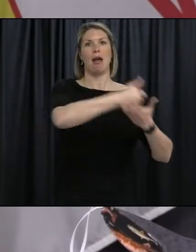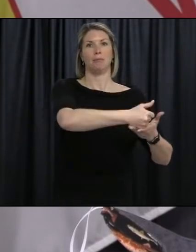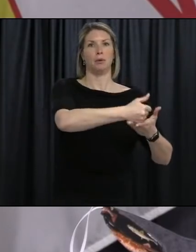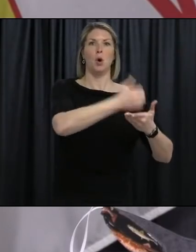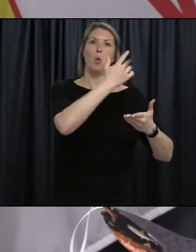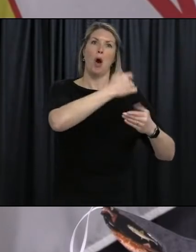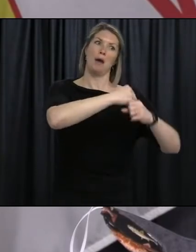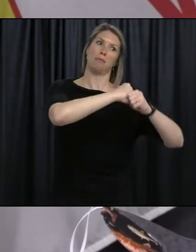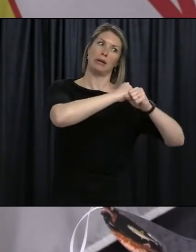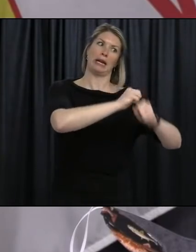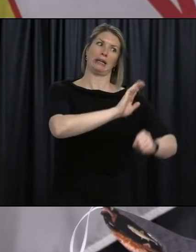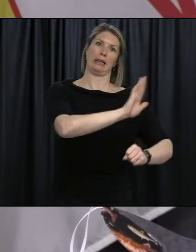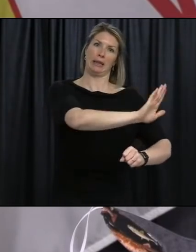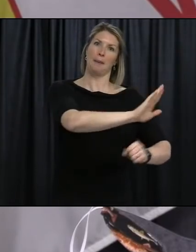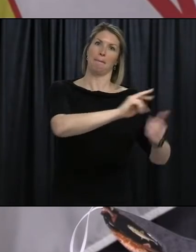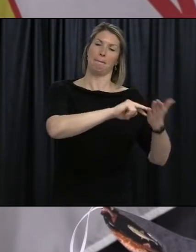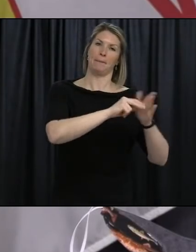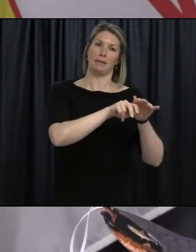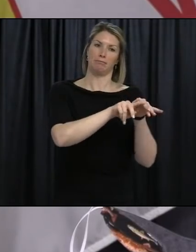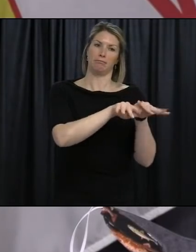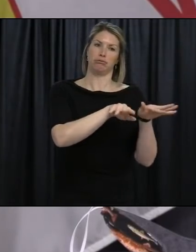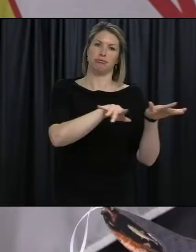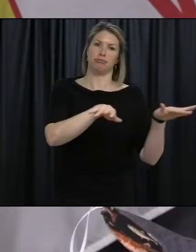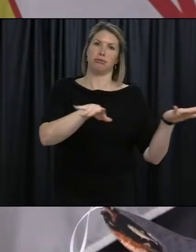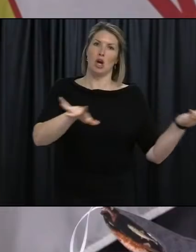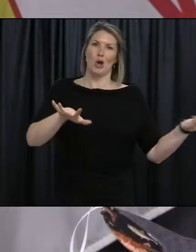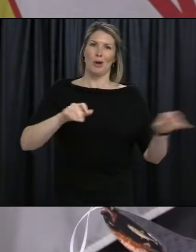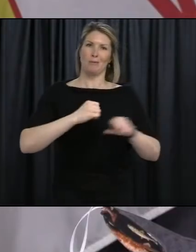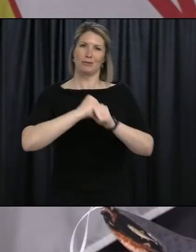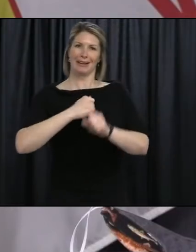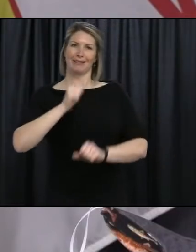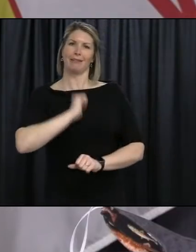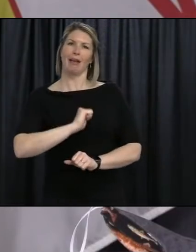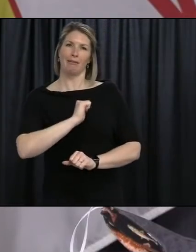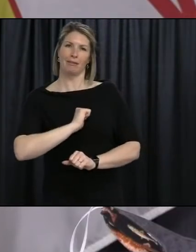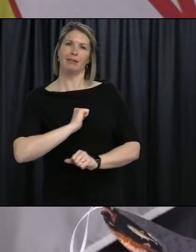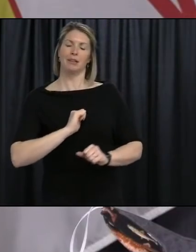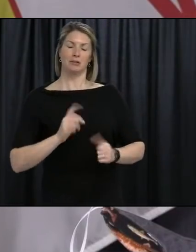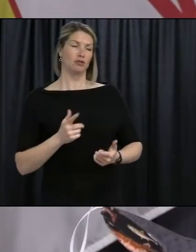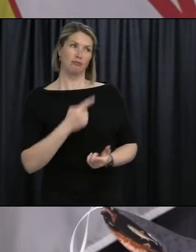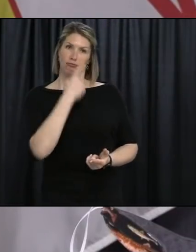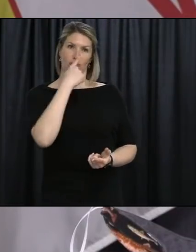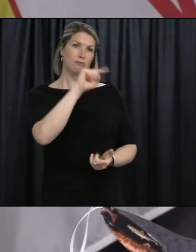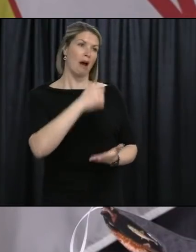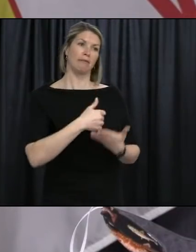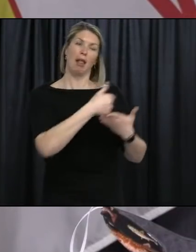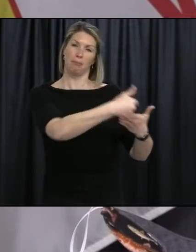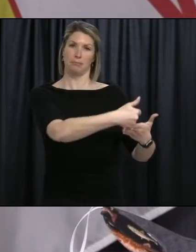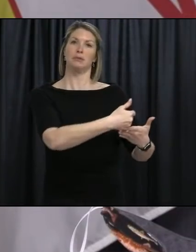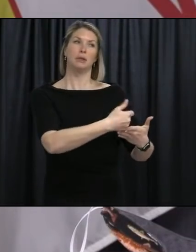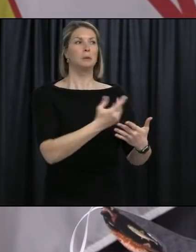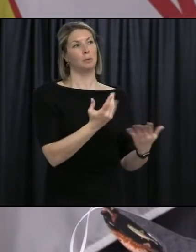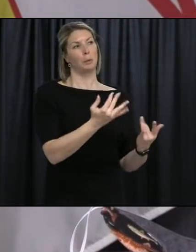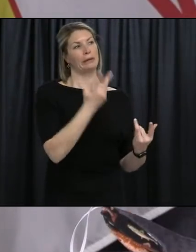if we were able to meet any of those needs, recognizing our own limitations, then we'd certainly be willing.